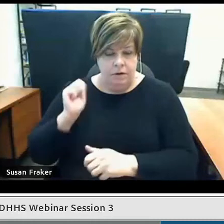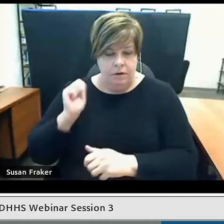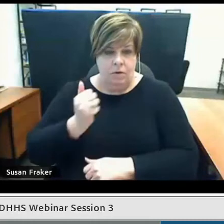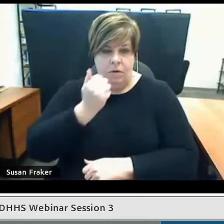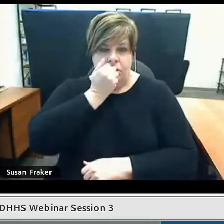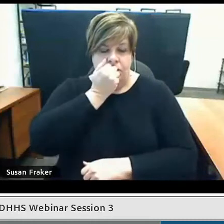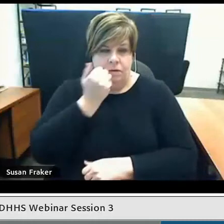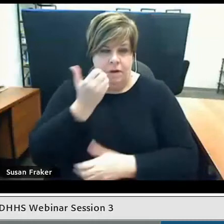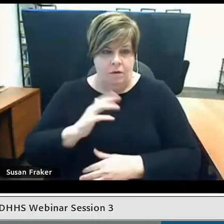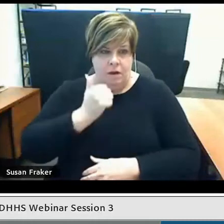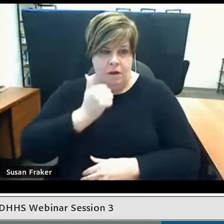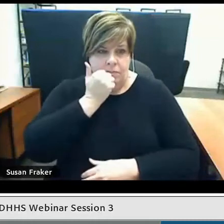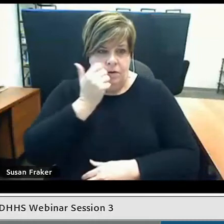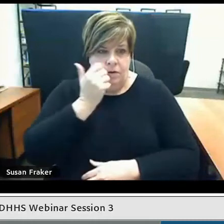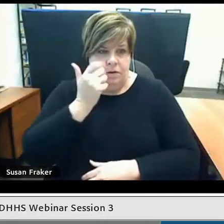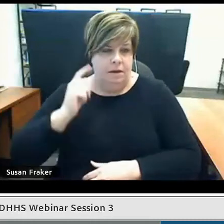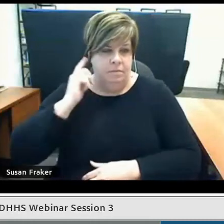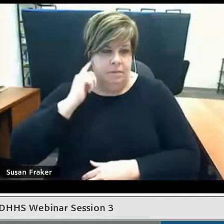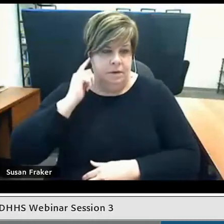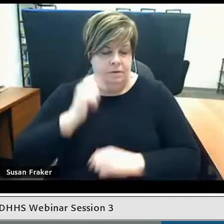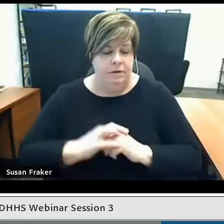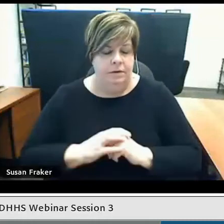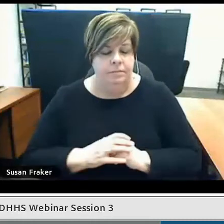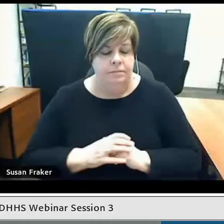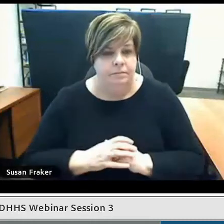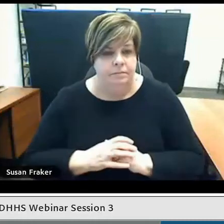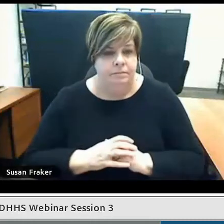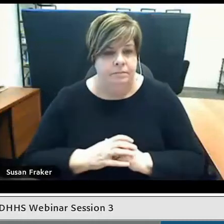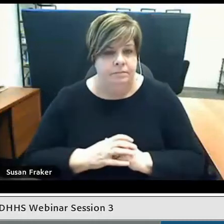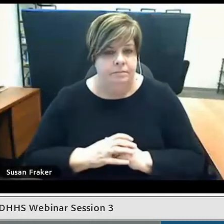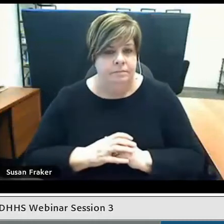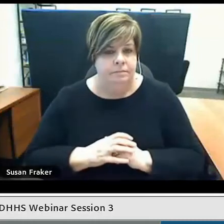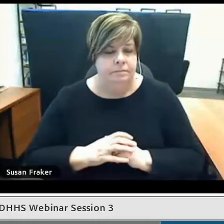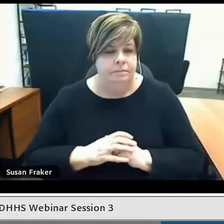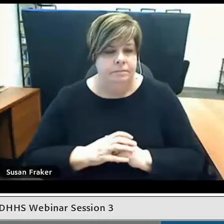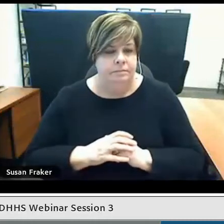not already on mute, because I'm hearing a lot of background noise.